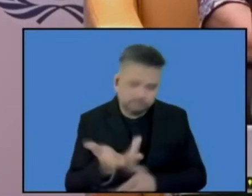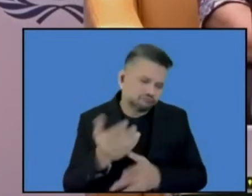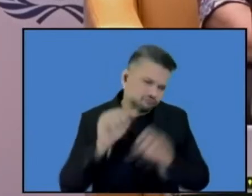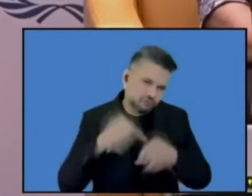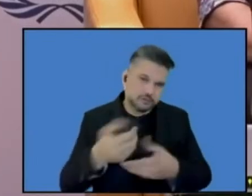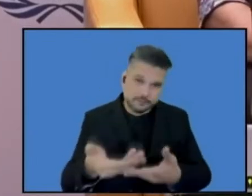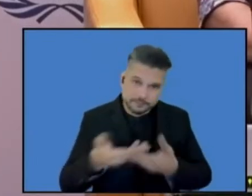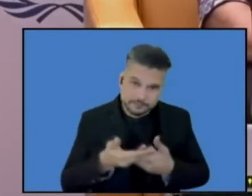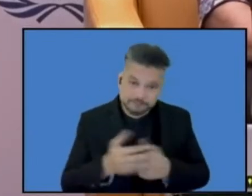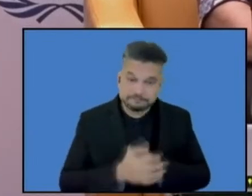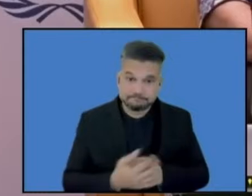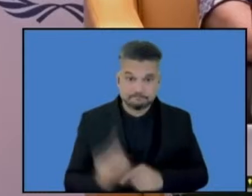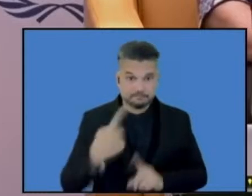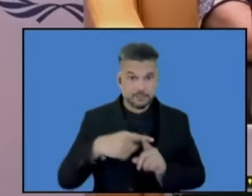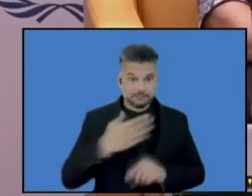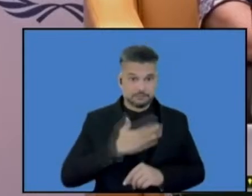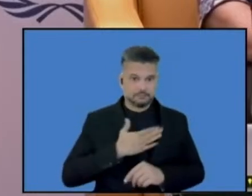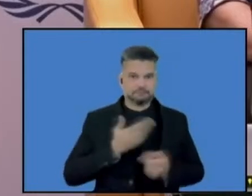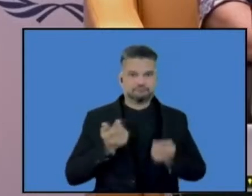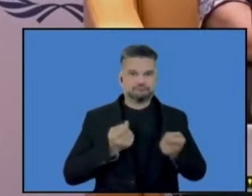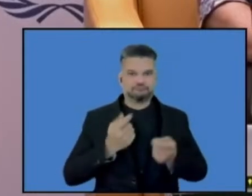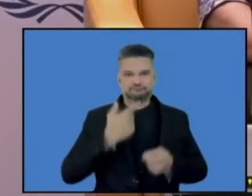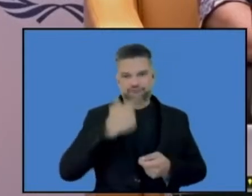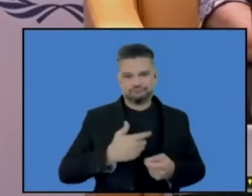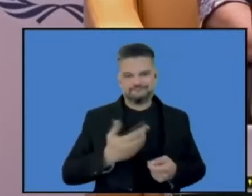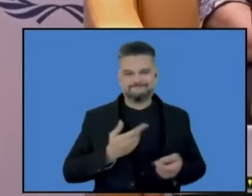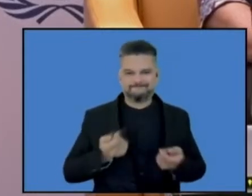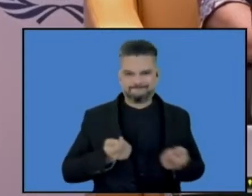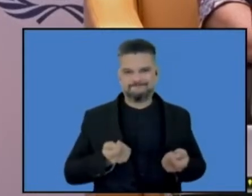as a moderator, take on the